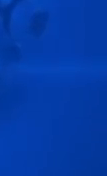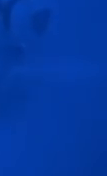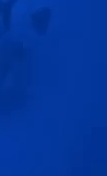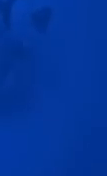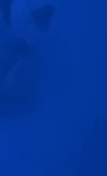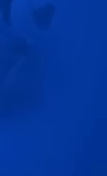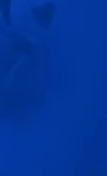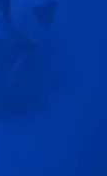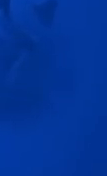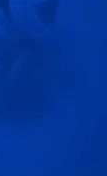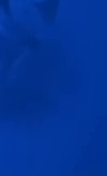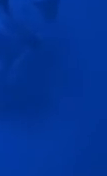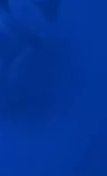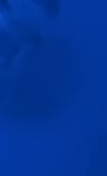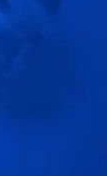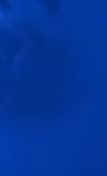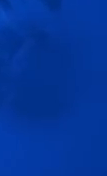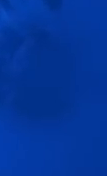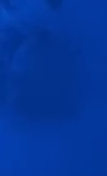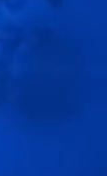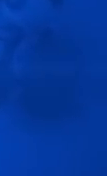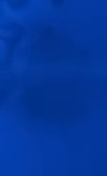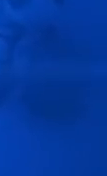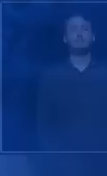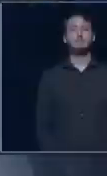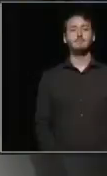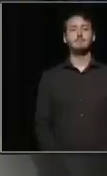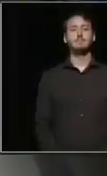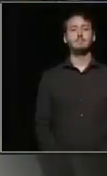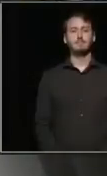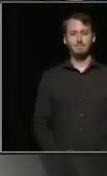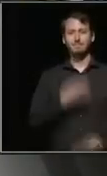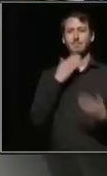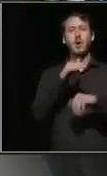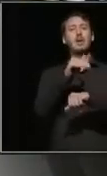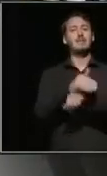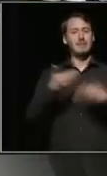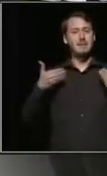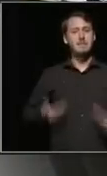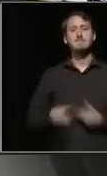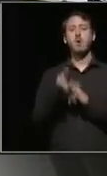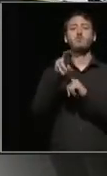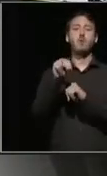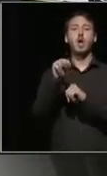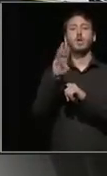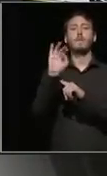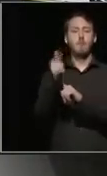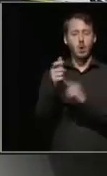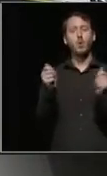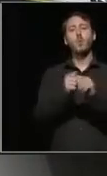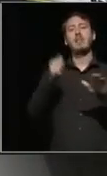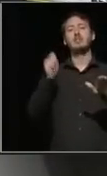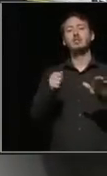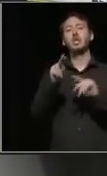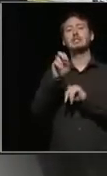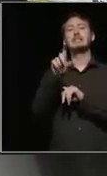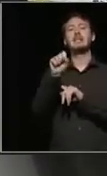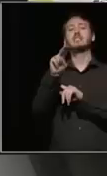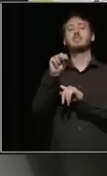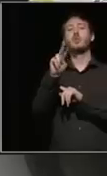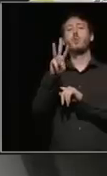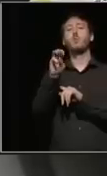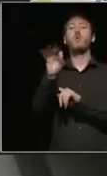Just about time now for the daily briefing on coronavirus cases here locally. As we mentioned earlier, we are expecting to hear the county judge talk about